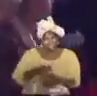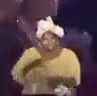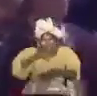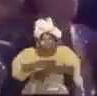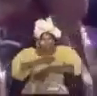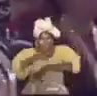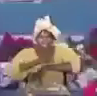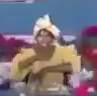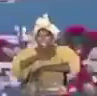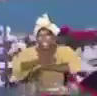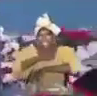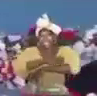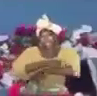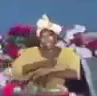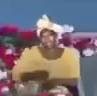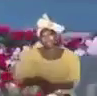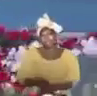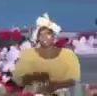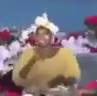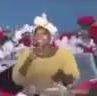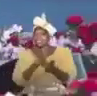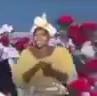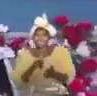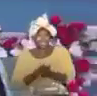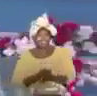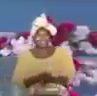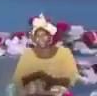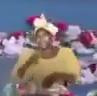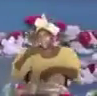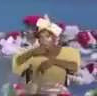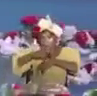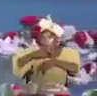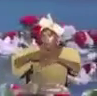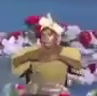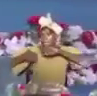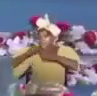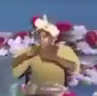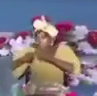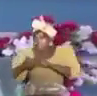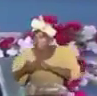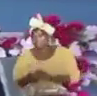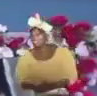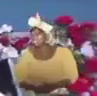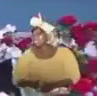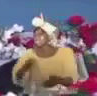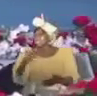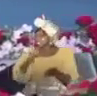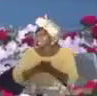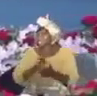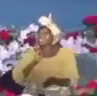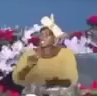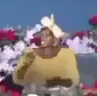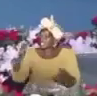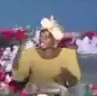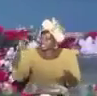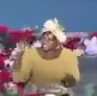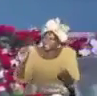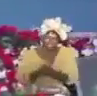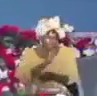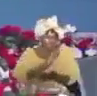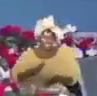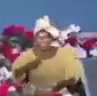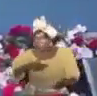condition, this bone condition, this devourer eating into my health.